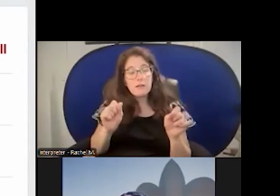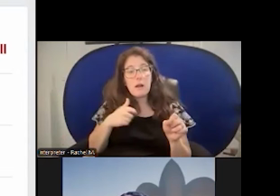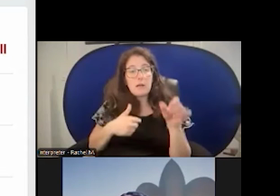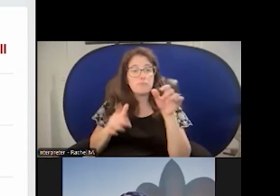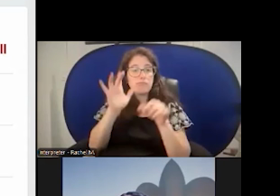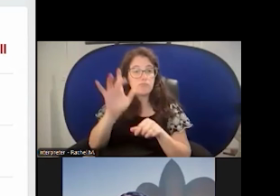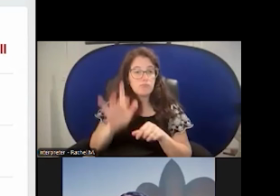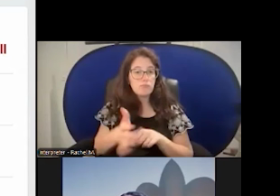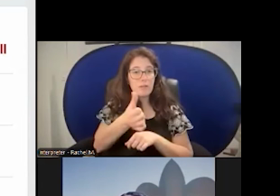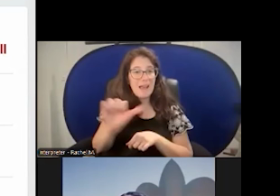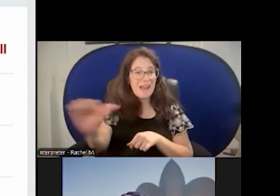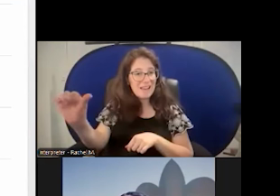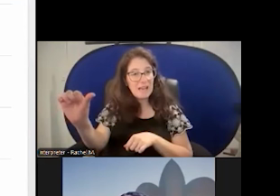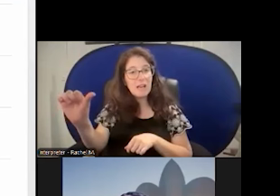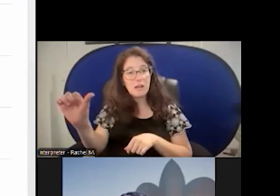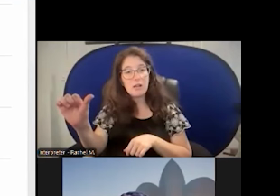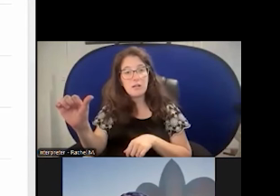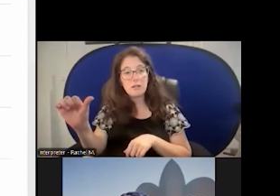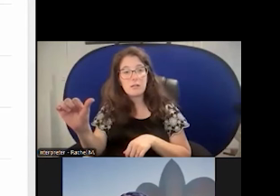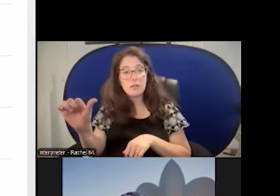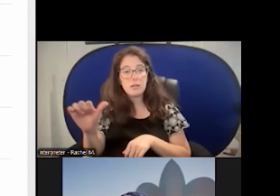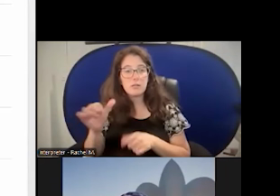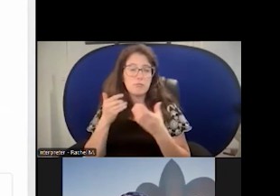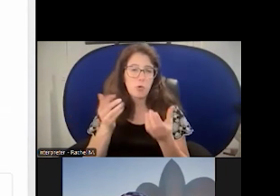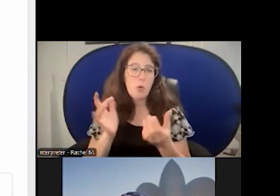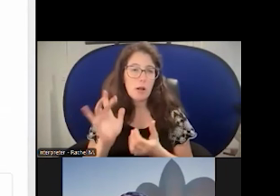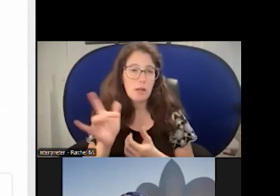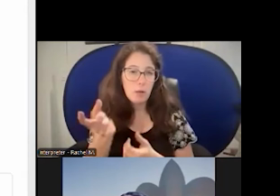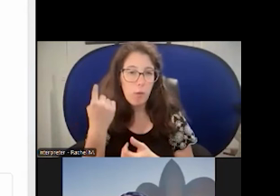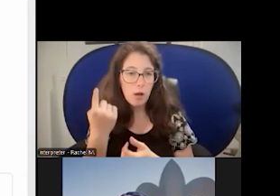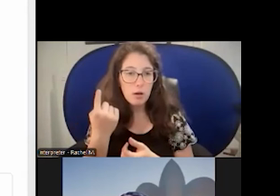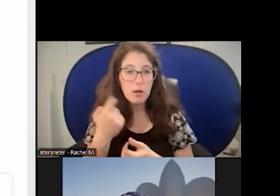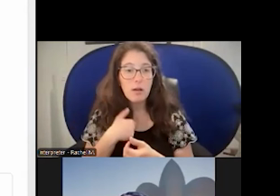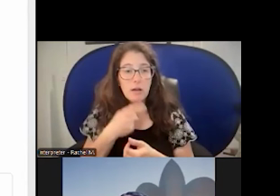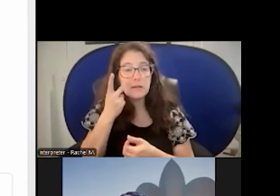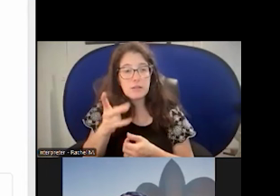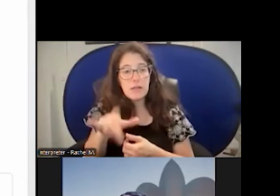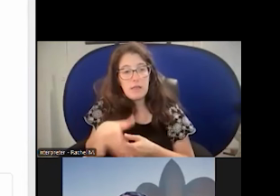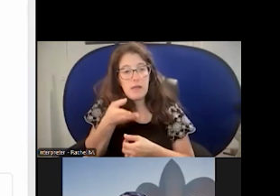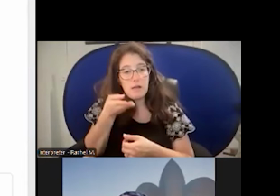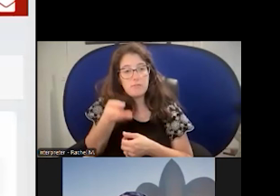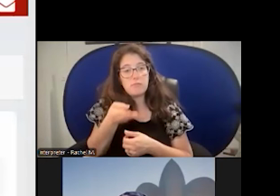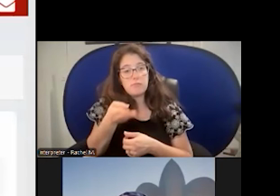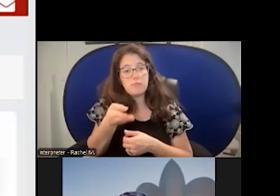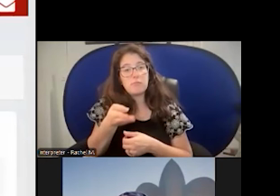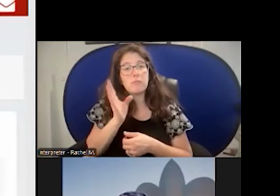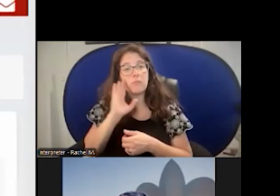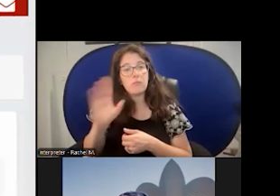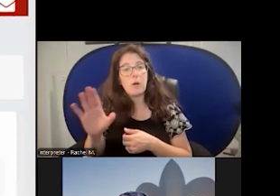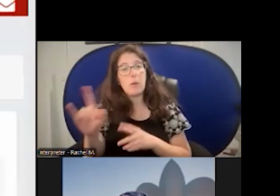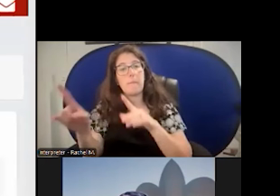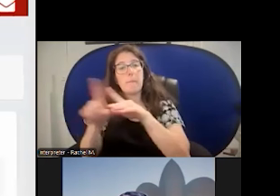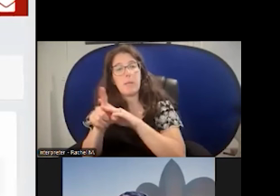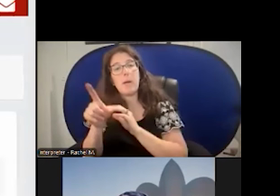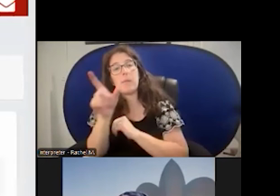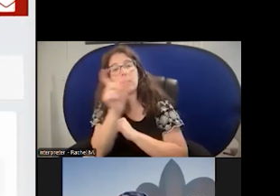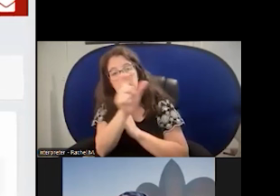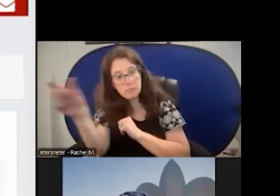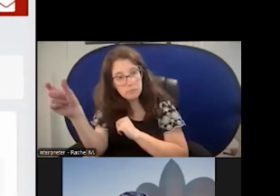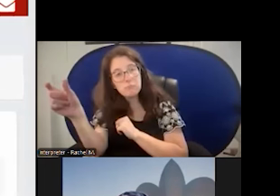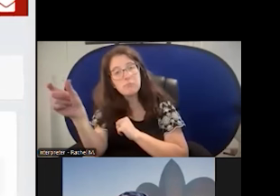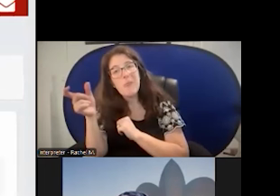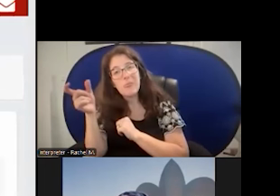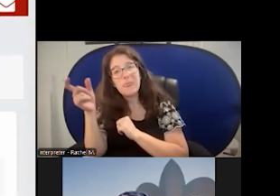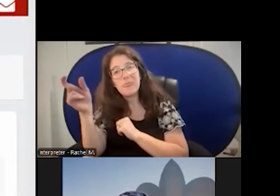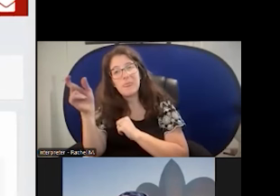on any item, let's click on an item. I will see that that item appears in the breadcrumb trail. So this is the item